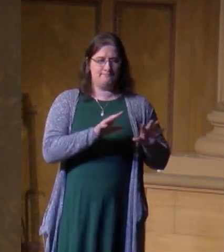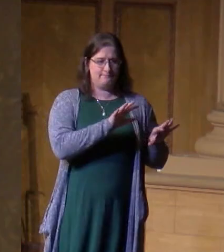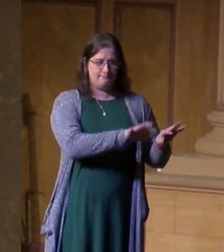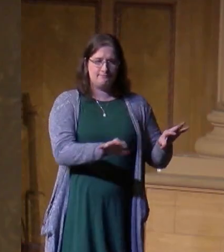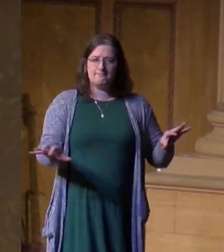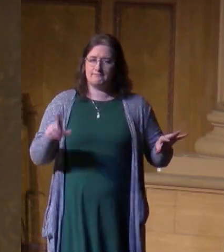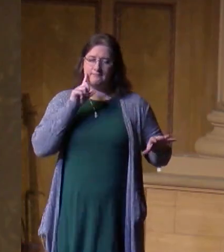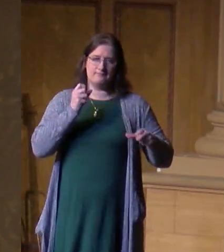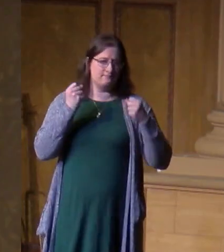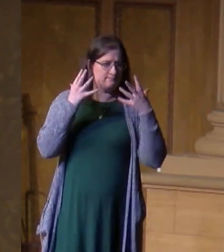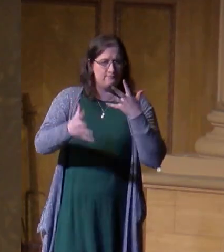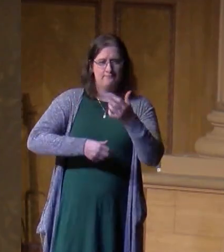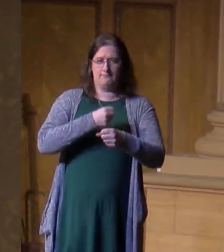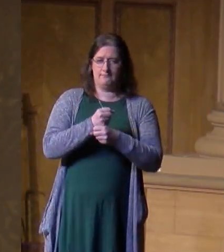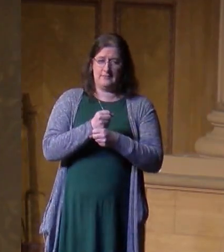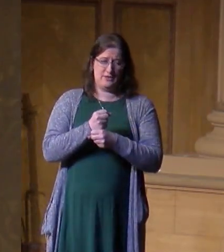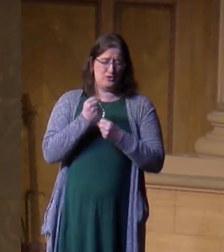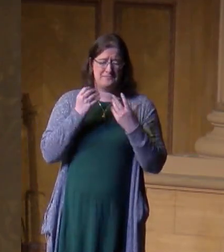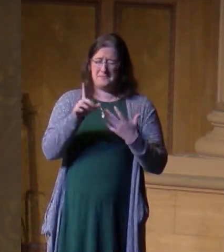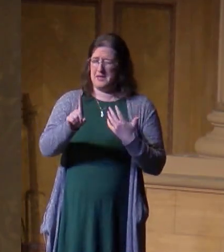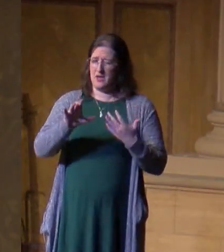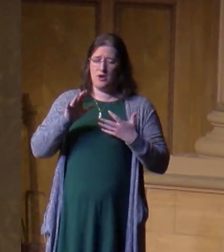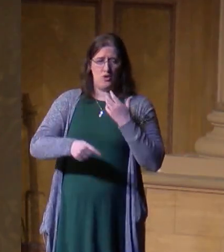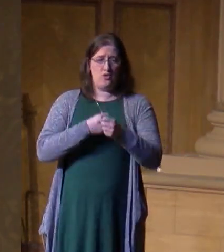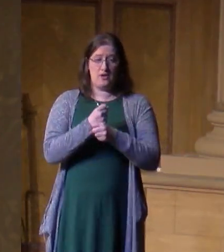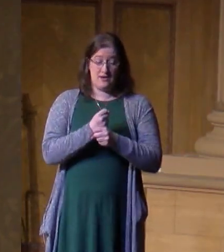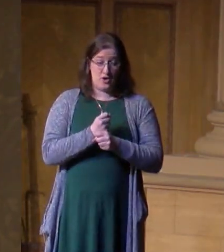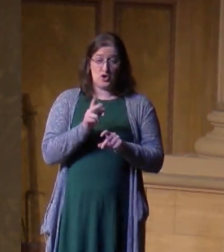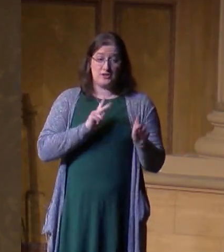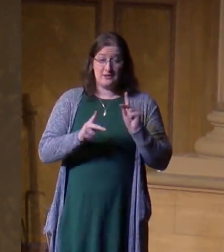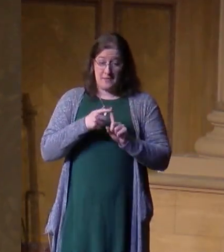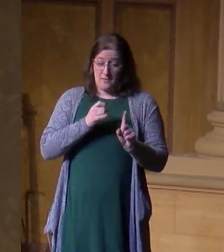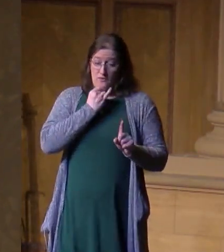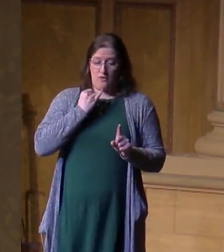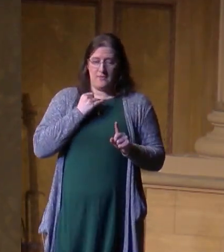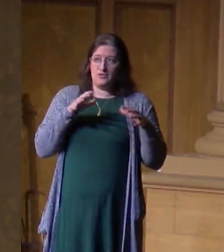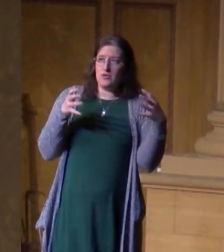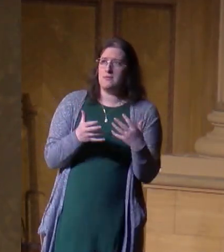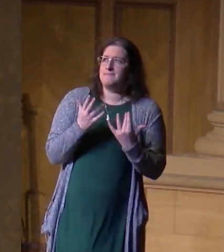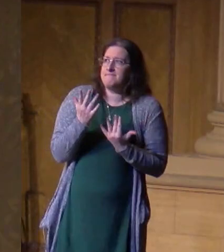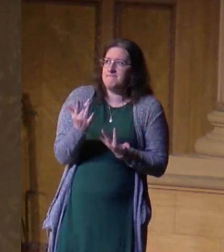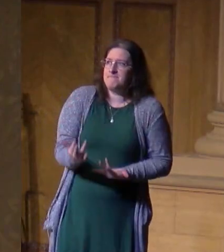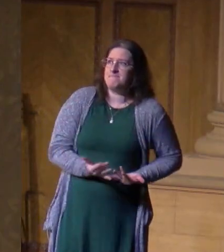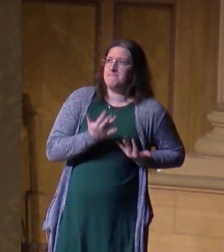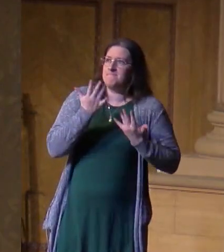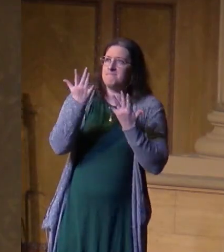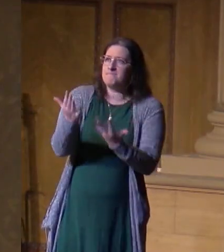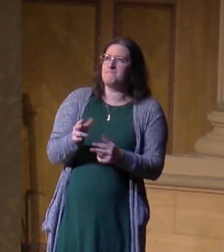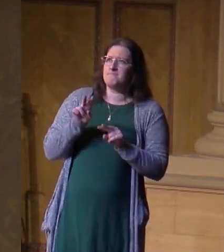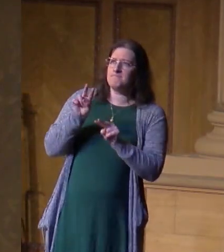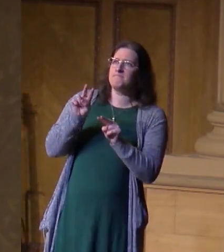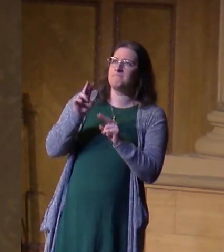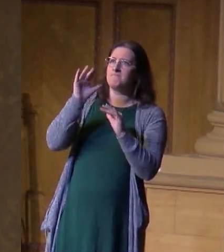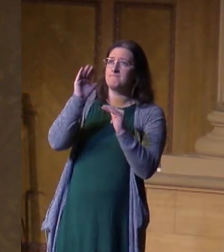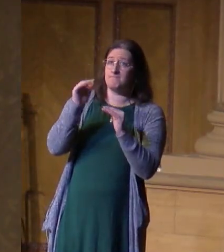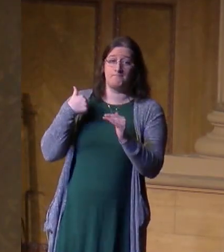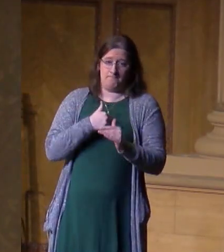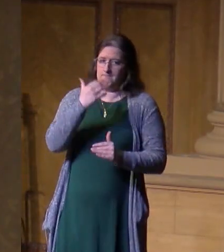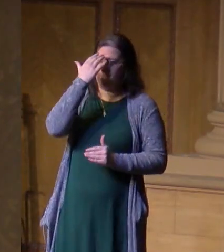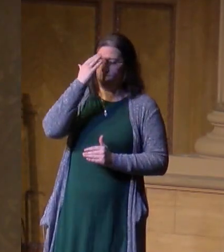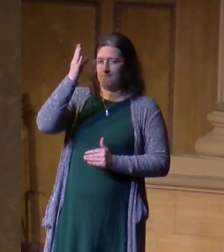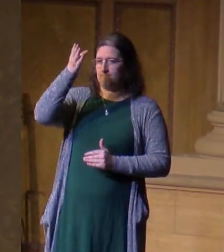so, for hundreds of years, the people of Israel are waiting in expectation. God's made a promise,